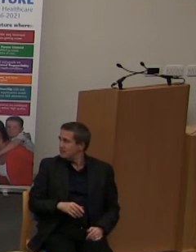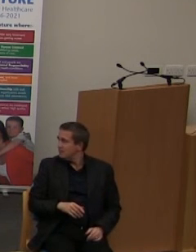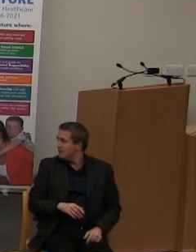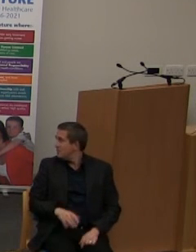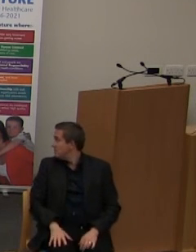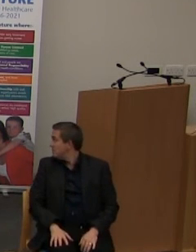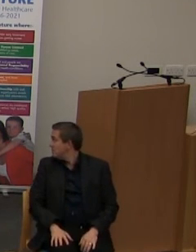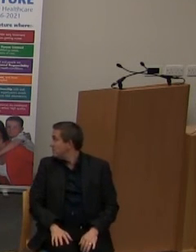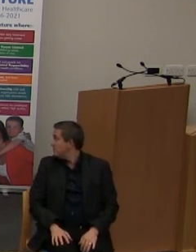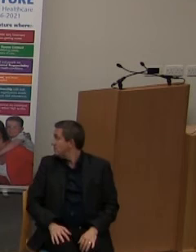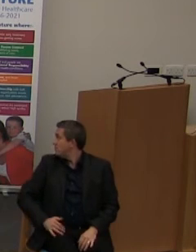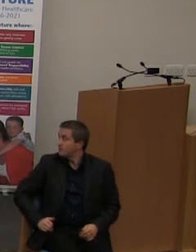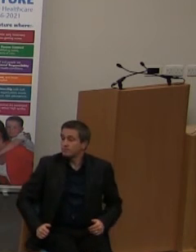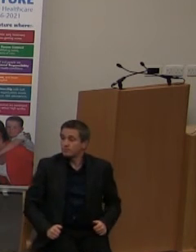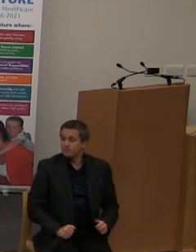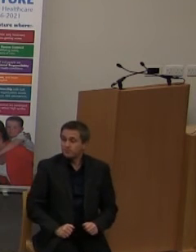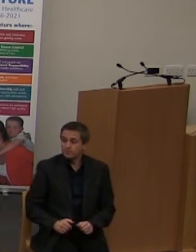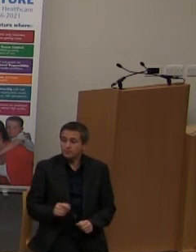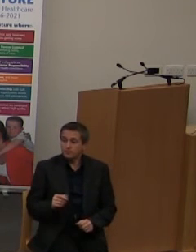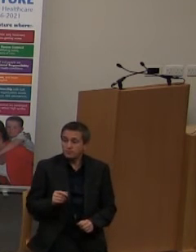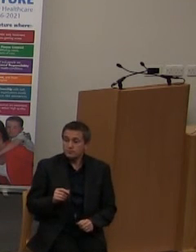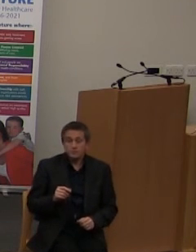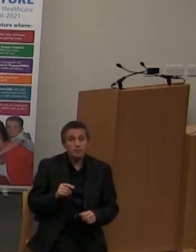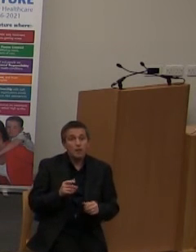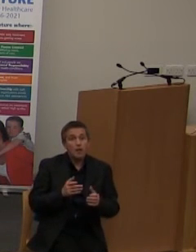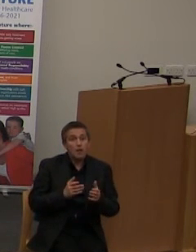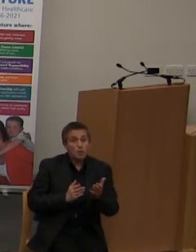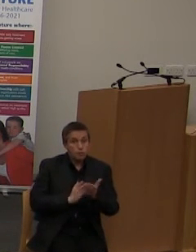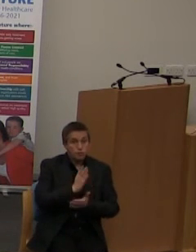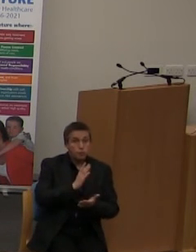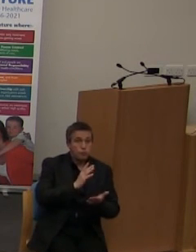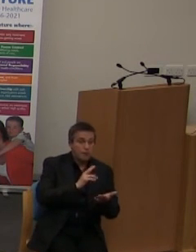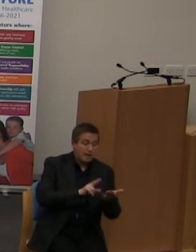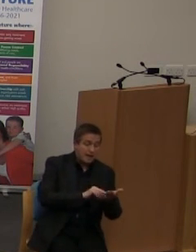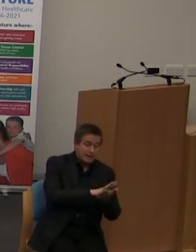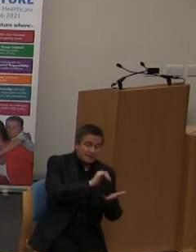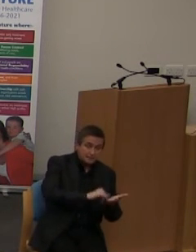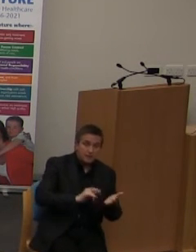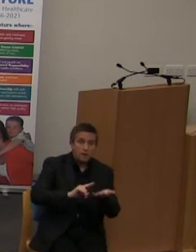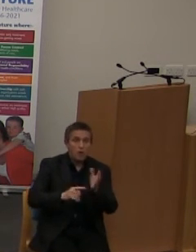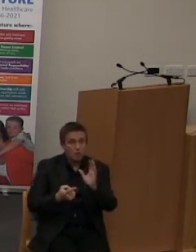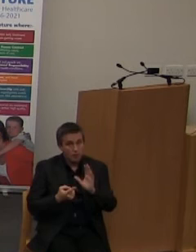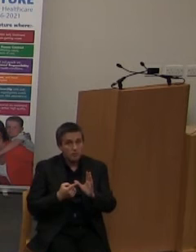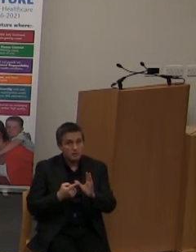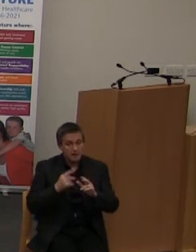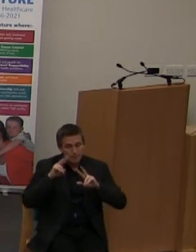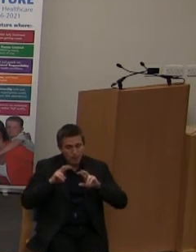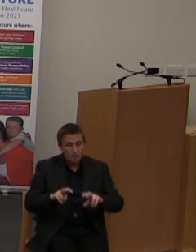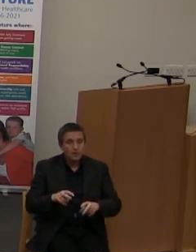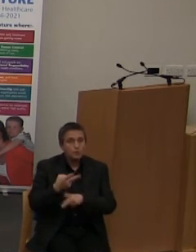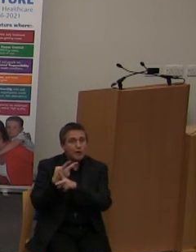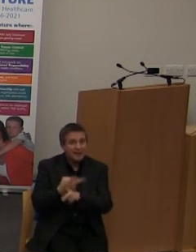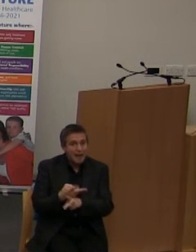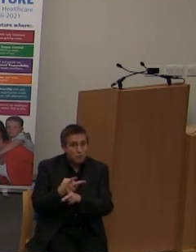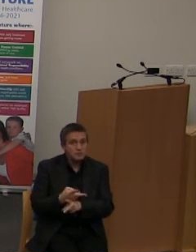Okay. We've been doing some work through the integration joint boards with carers, and we have spent a lot of time in the health board looking